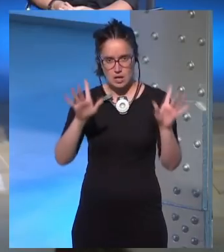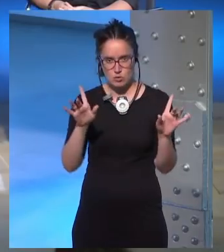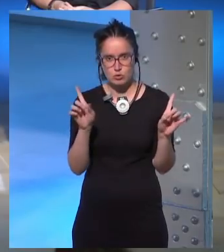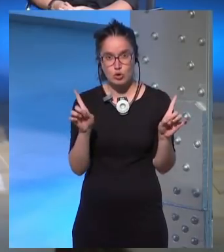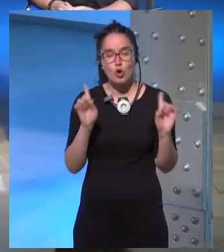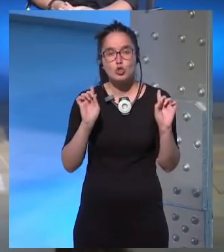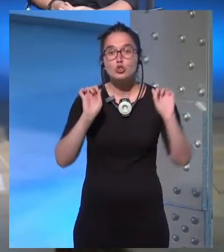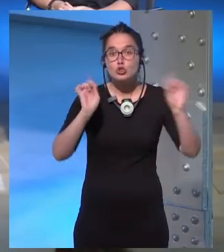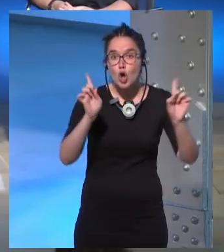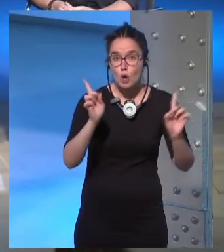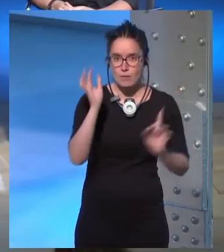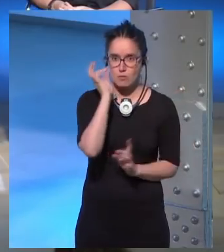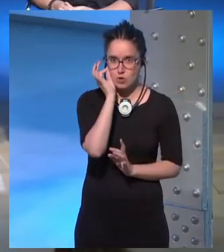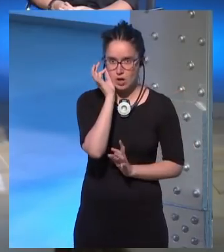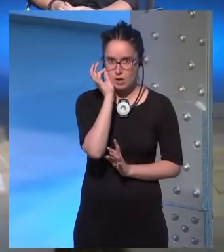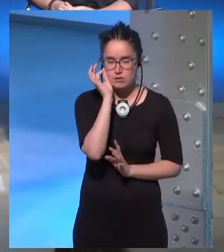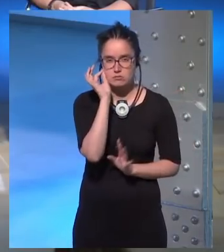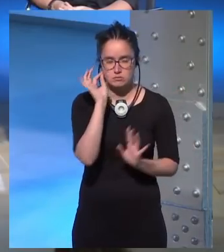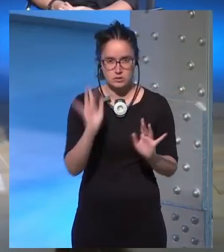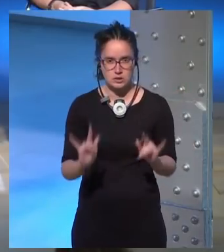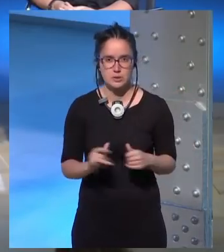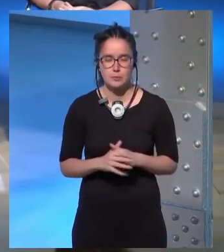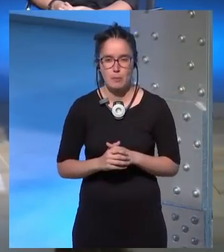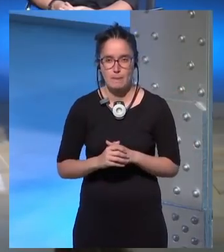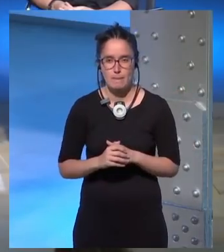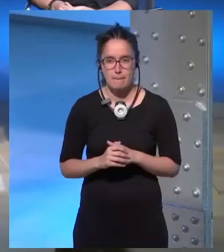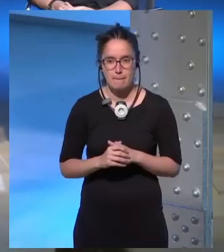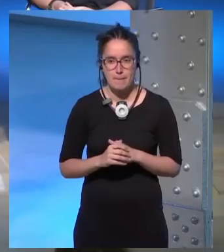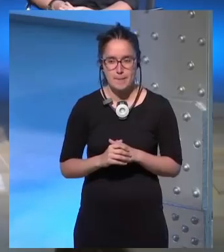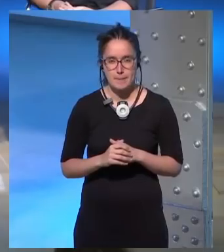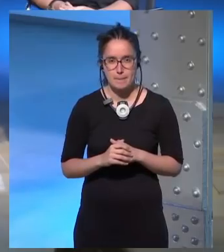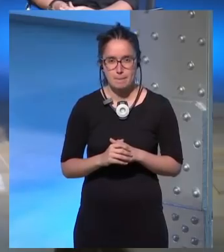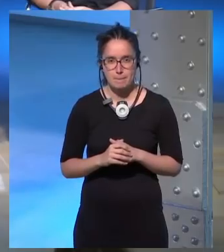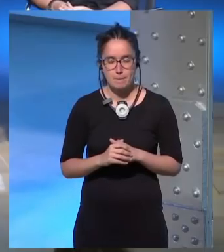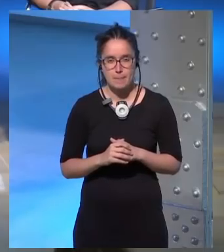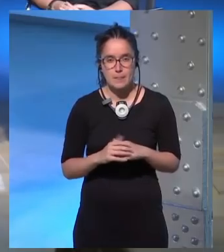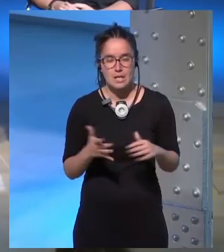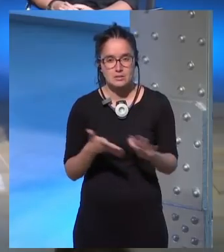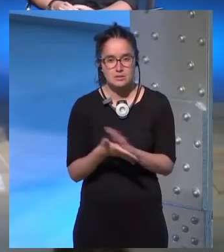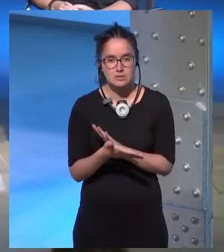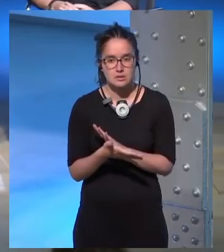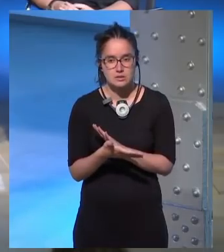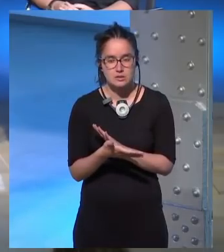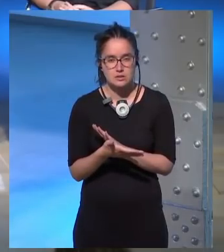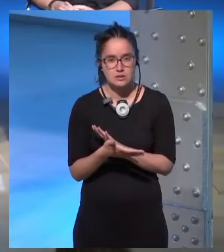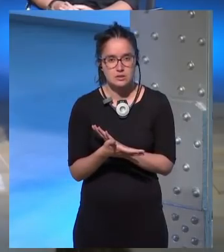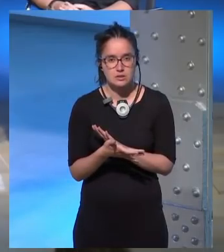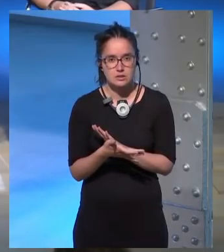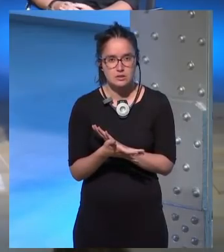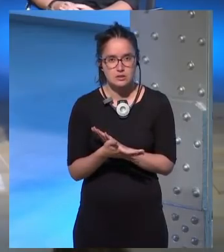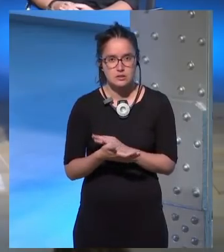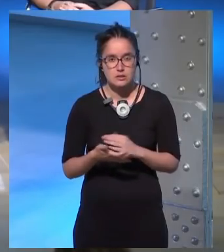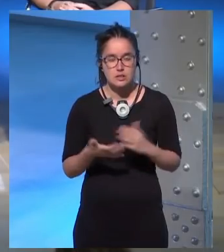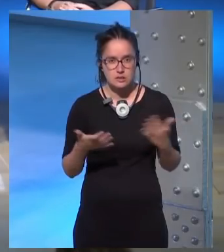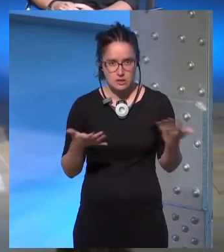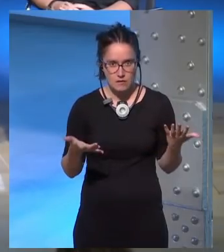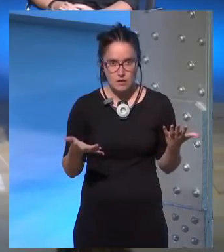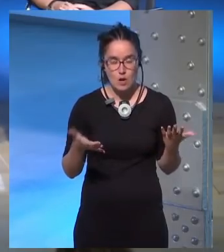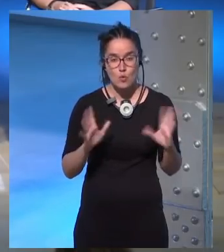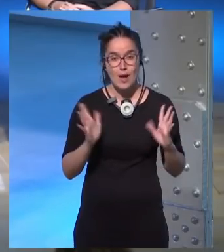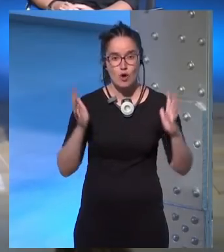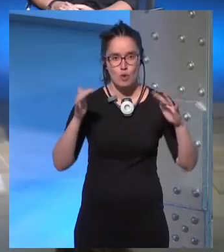No. No. Okay, so it's a feminist convention that's just about feminist science fiction. It's the theme, not the people. Okay,